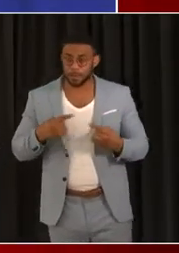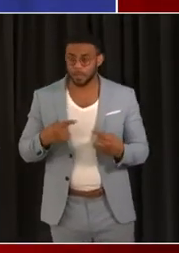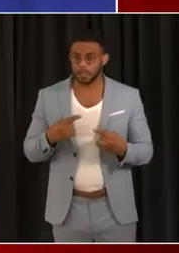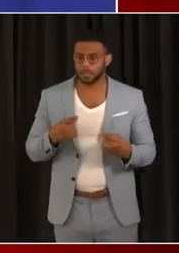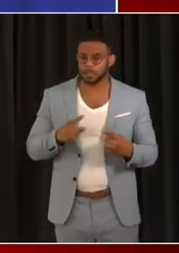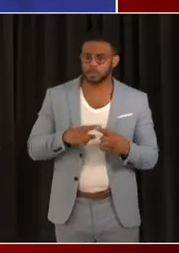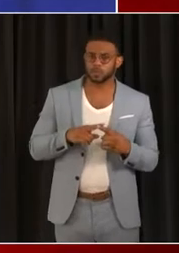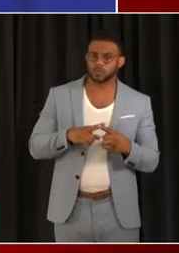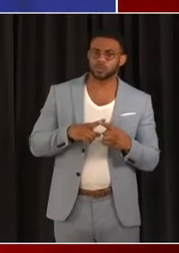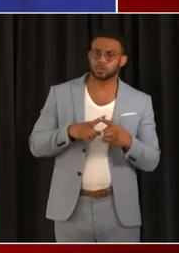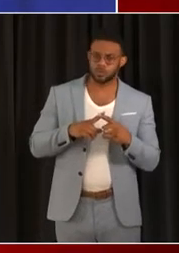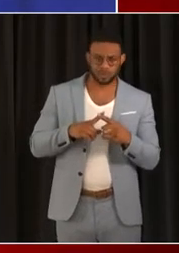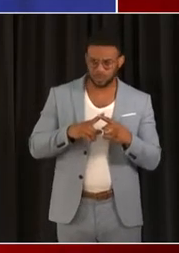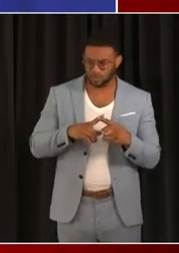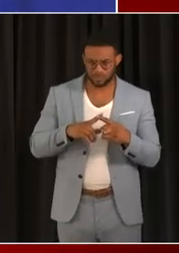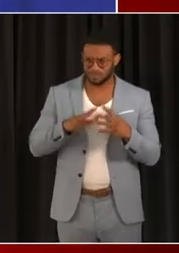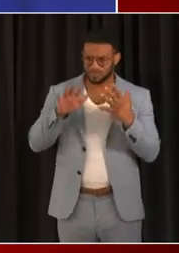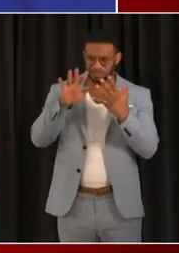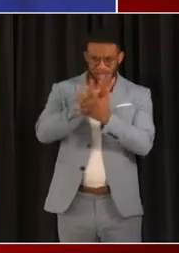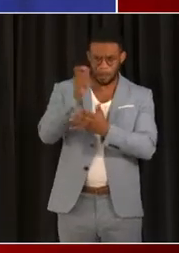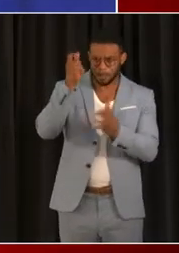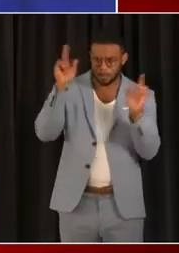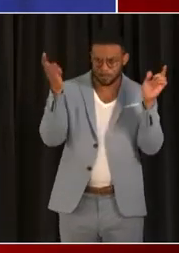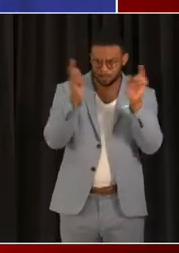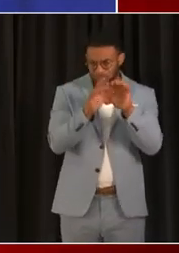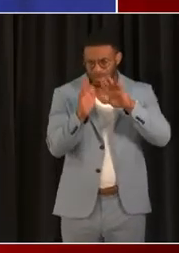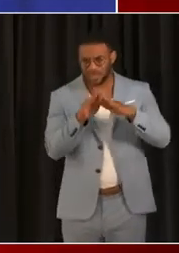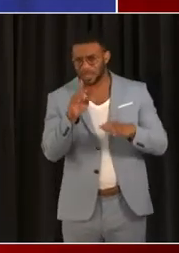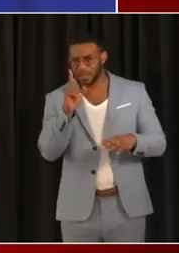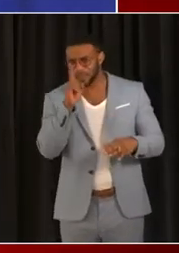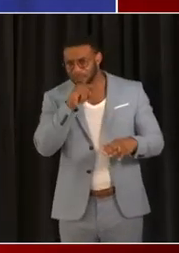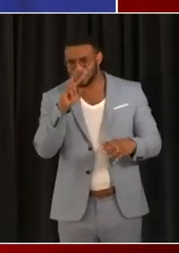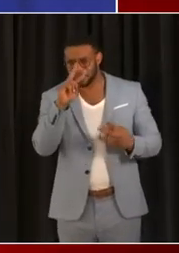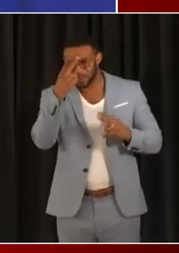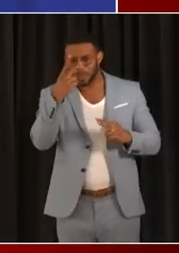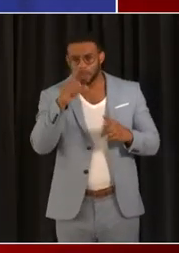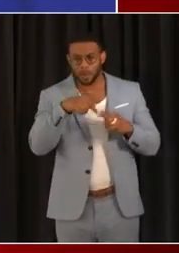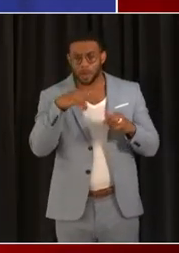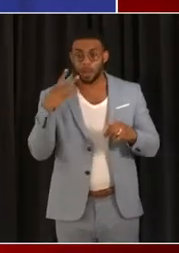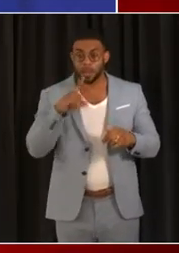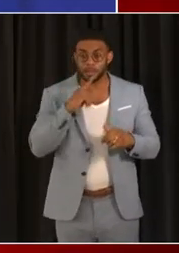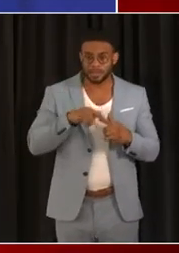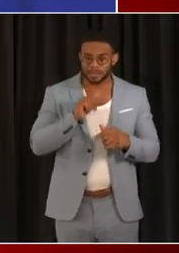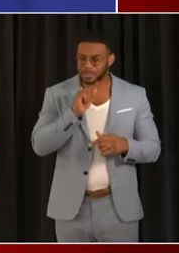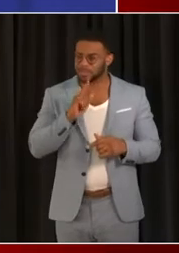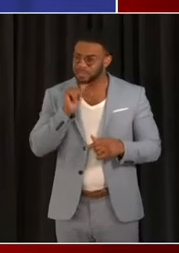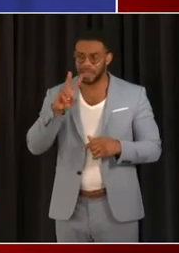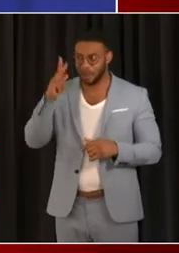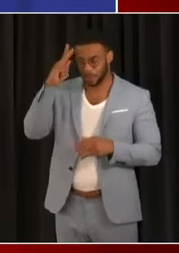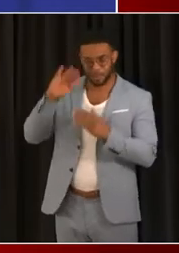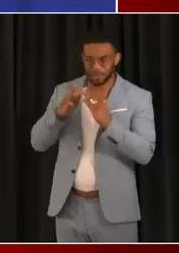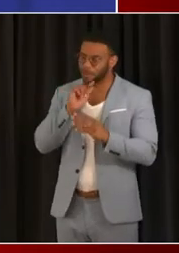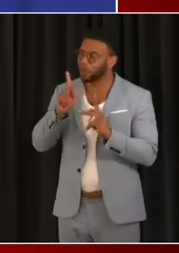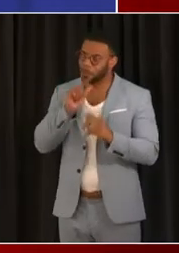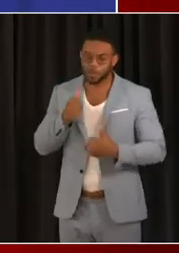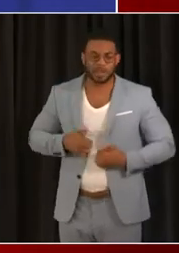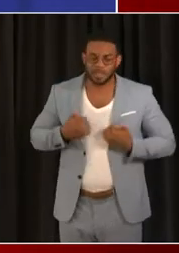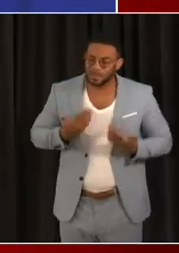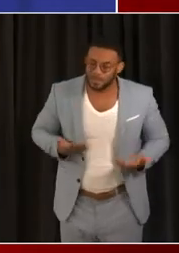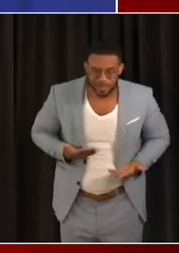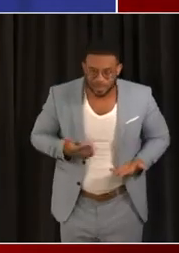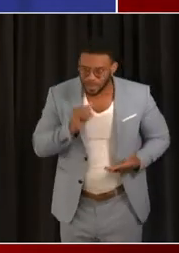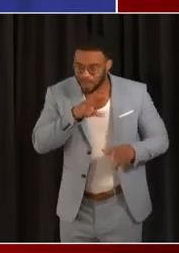midst and dispelling a lot of the myths that are here about what Washington is or is not. It is not simply a political town. There are people who